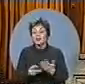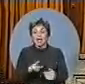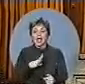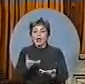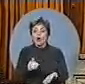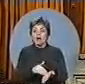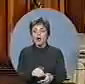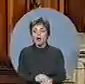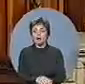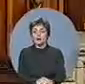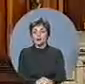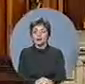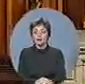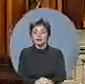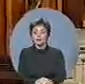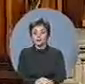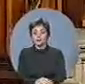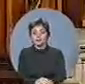Centre.